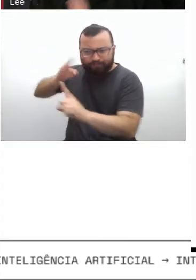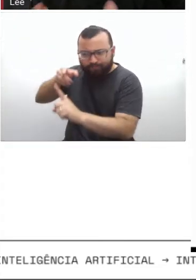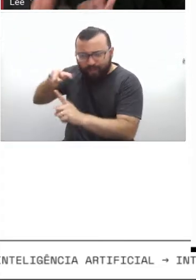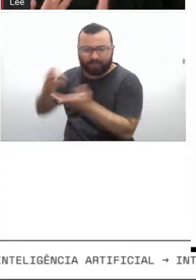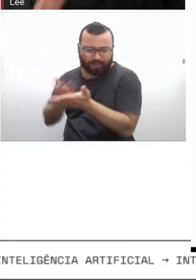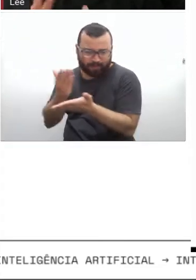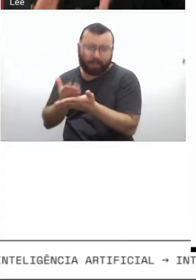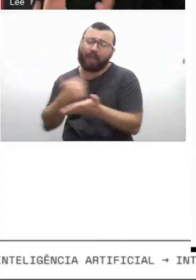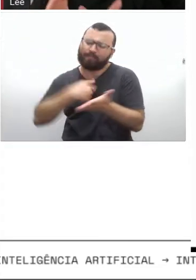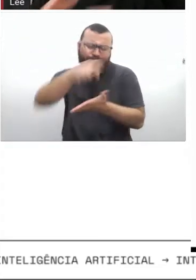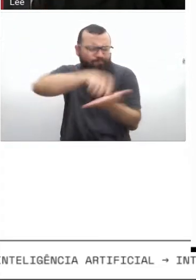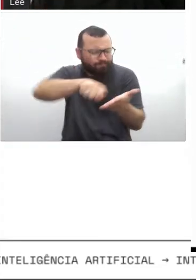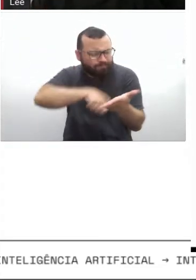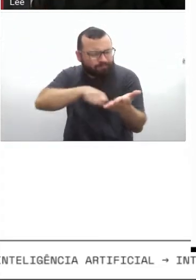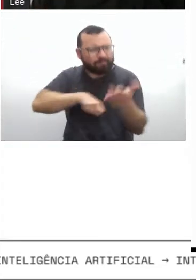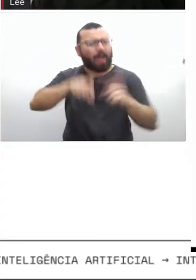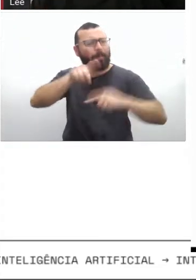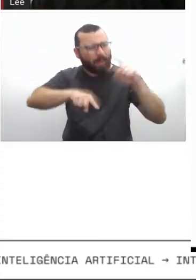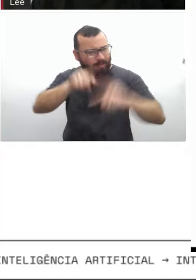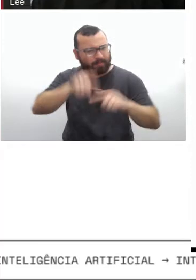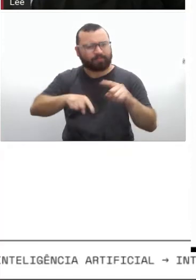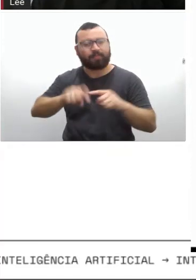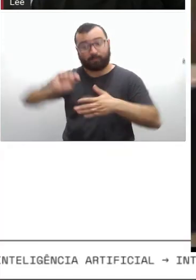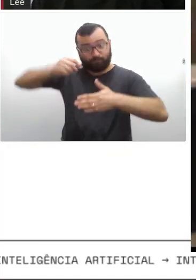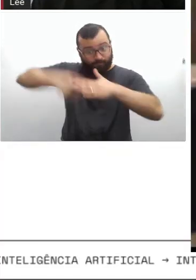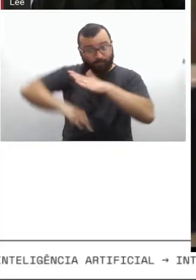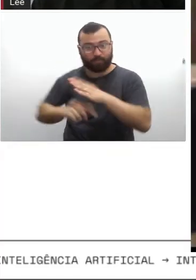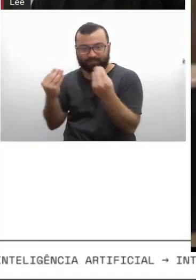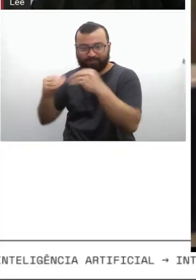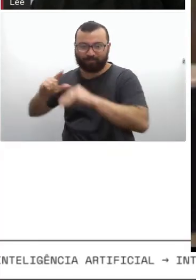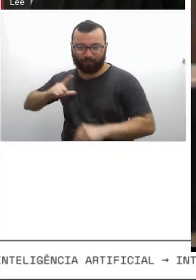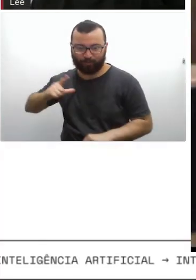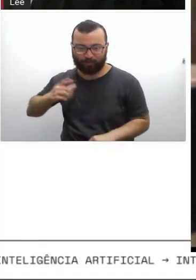wrote down the materials there in depth.